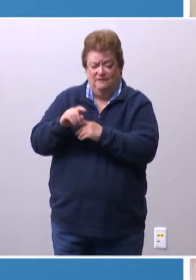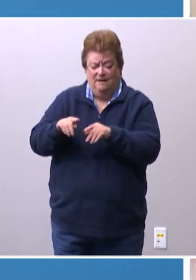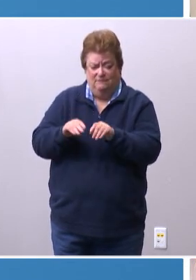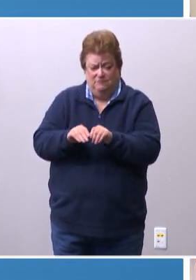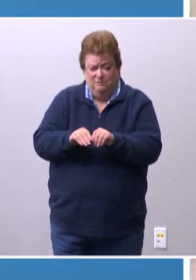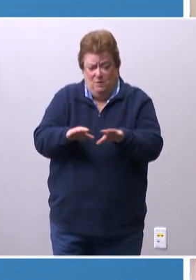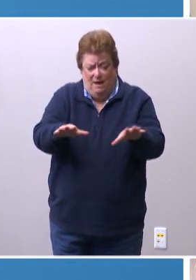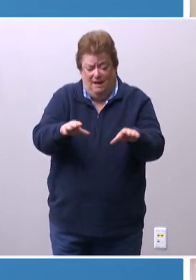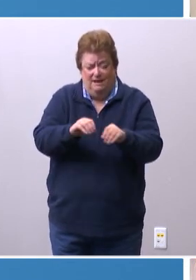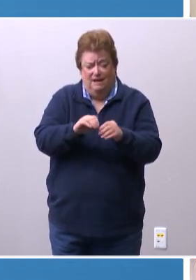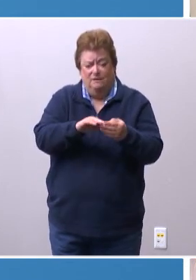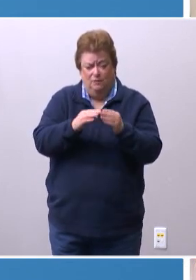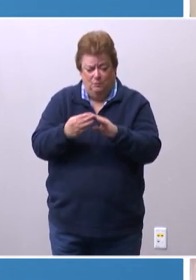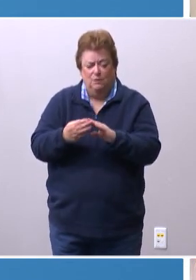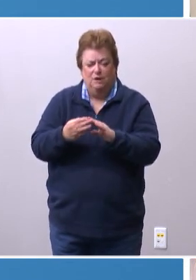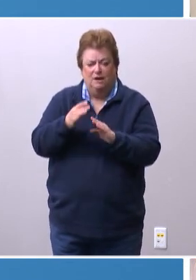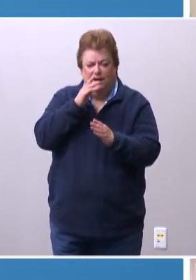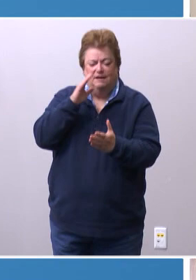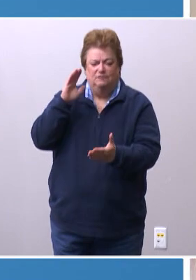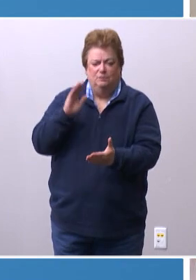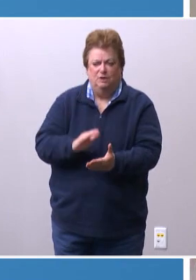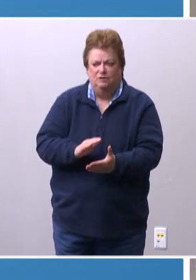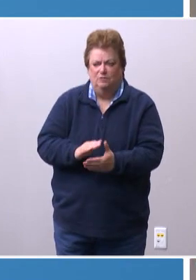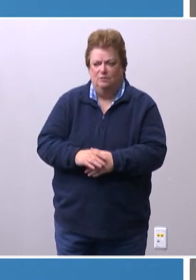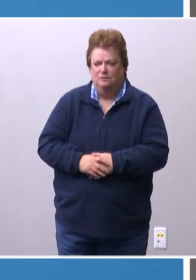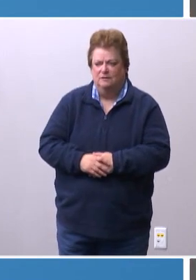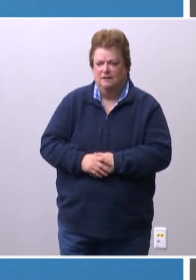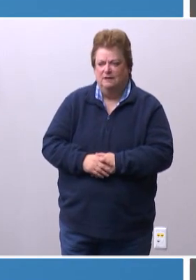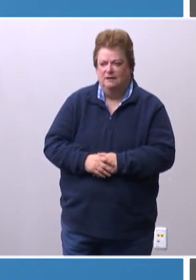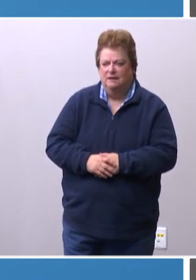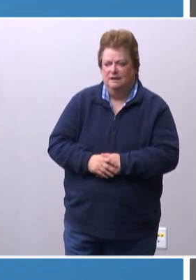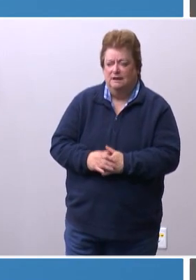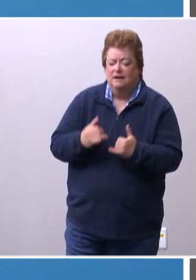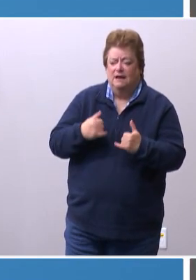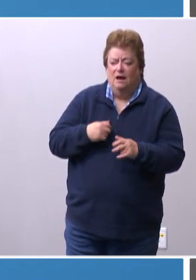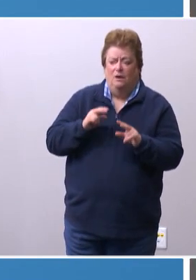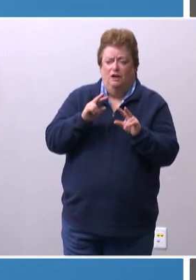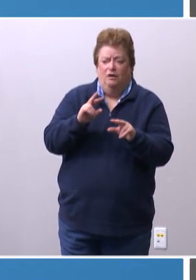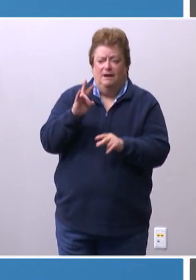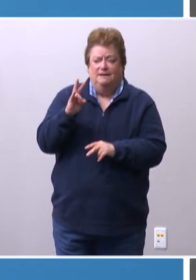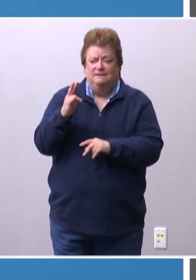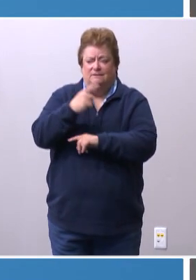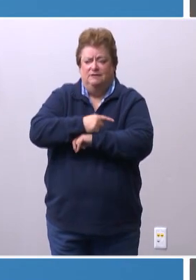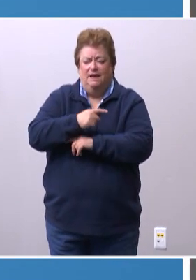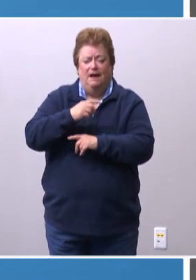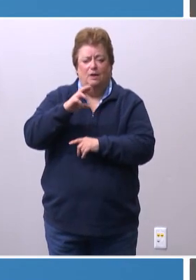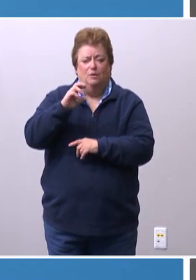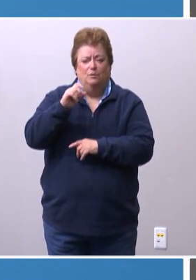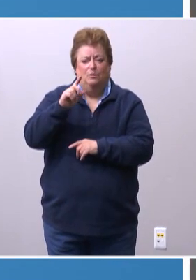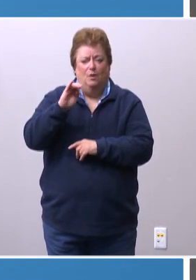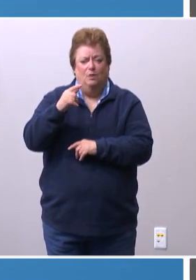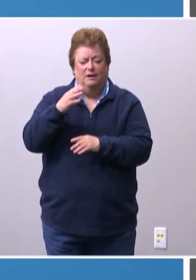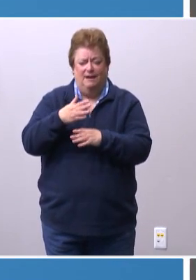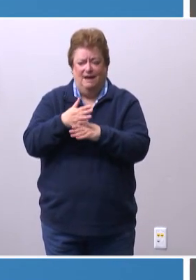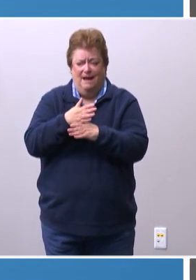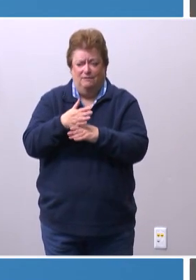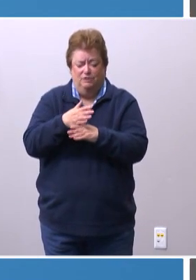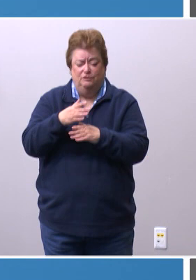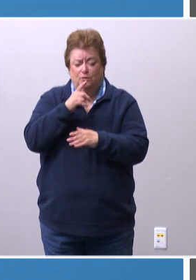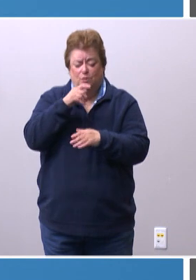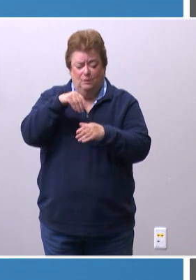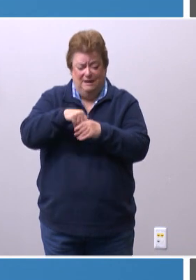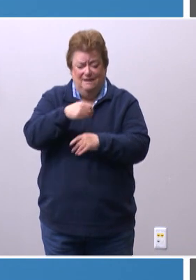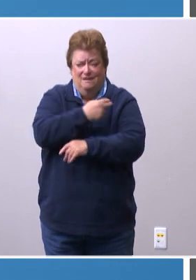is reduced. Now, looking at the 7-day rolling average of COVID-19 patients hospitalized locally,